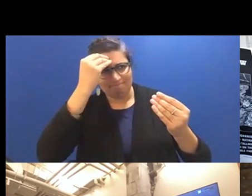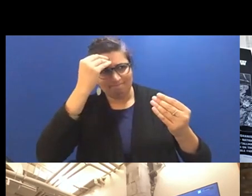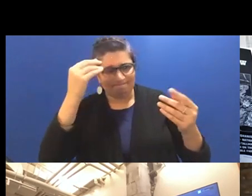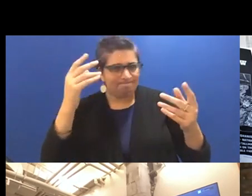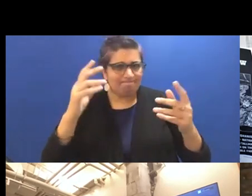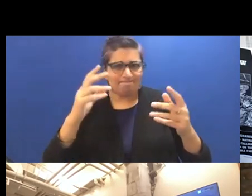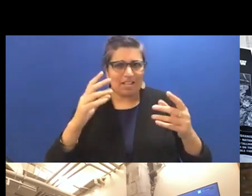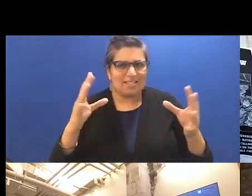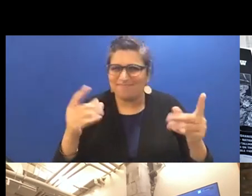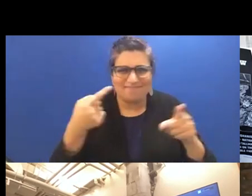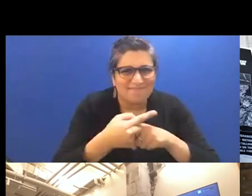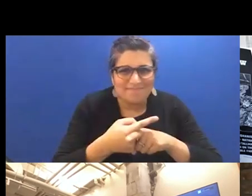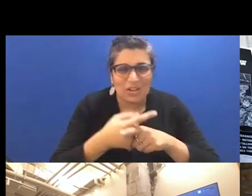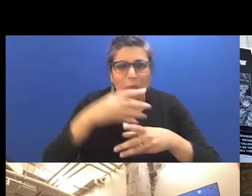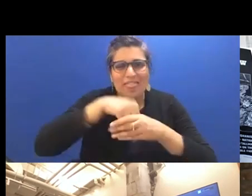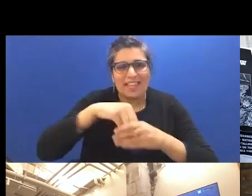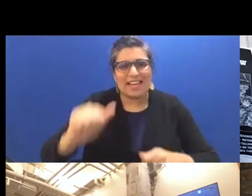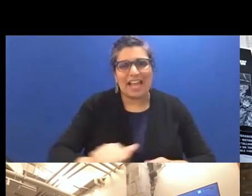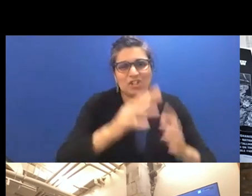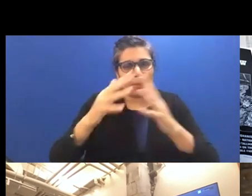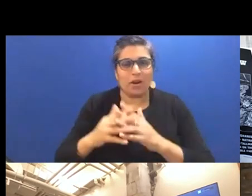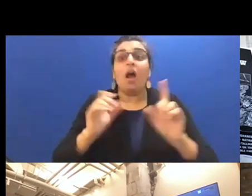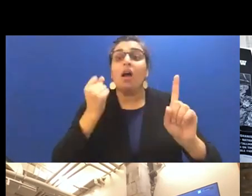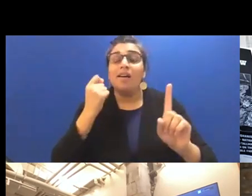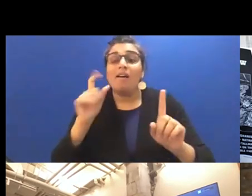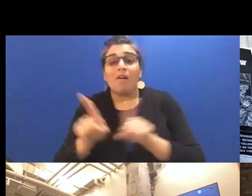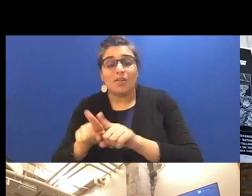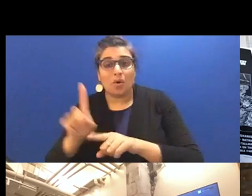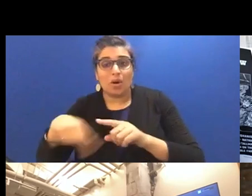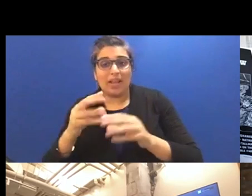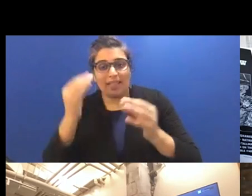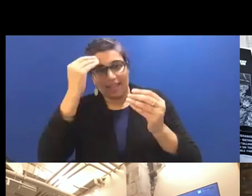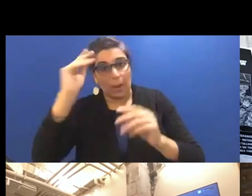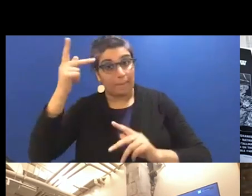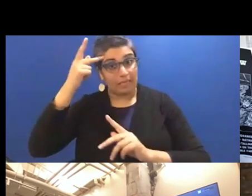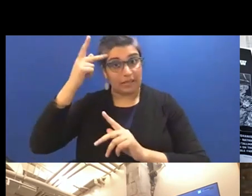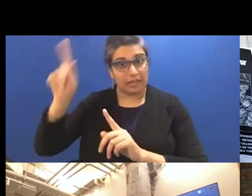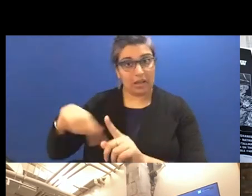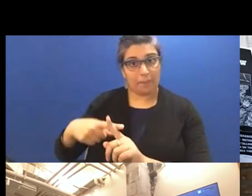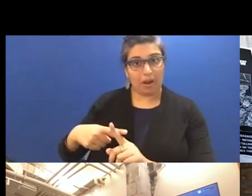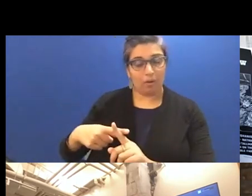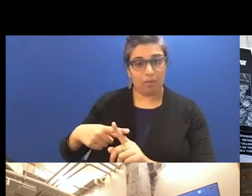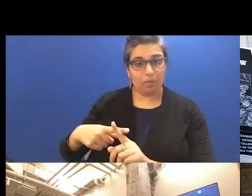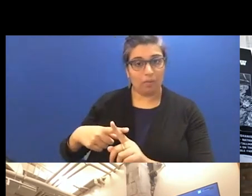America. And also, you know, of course, when we think politically about